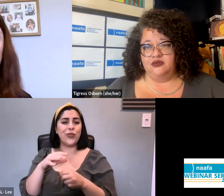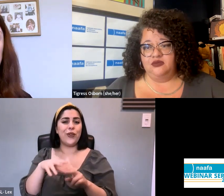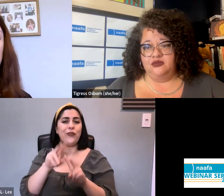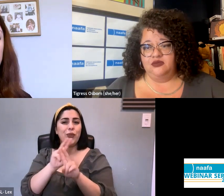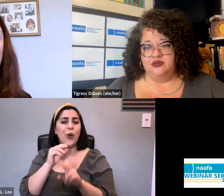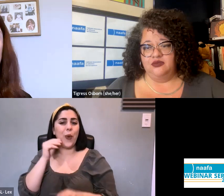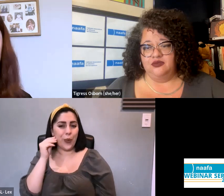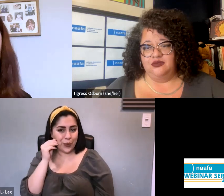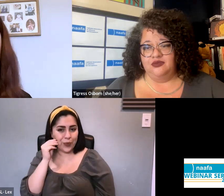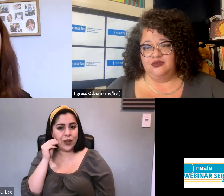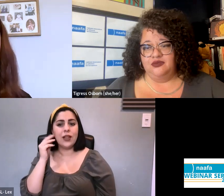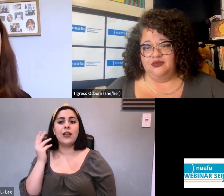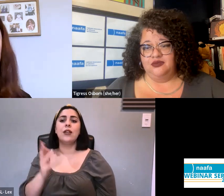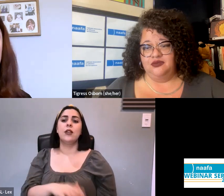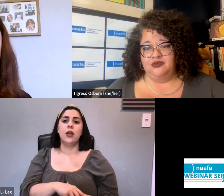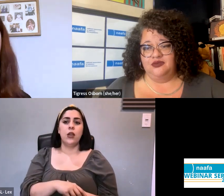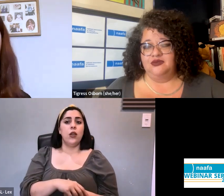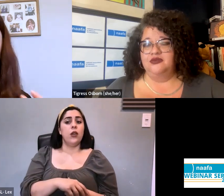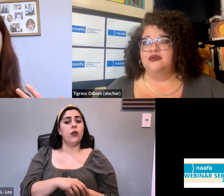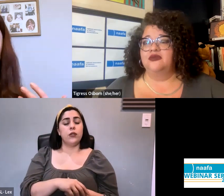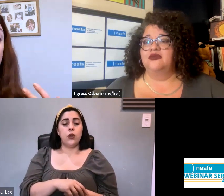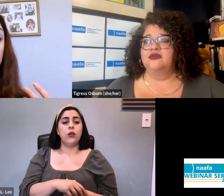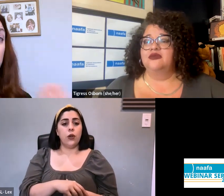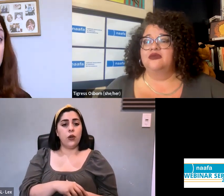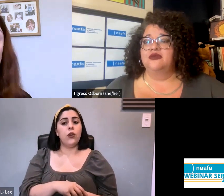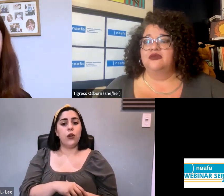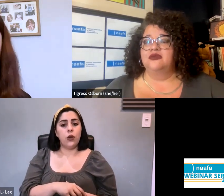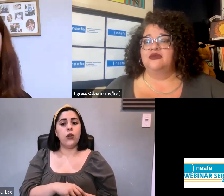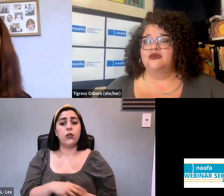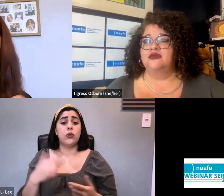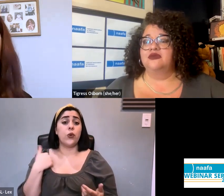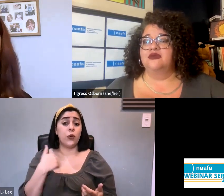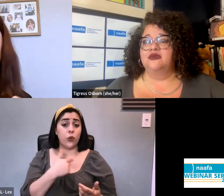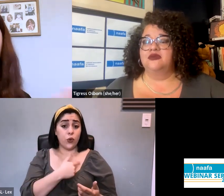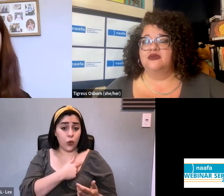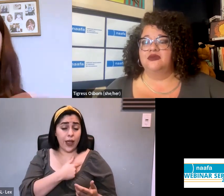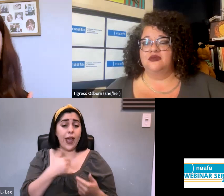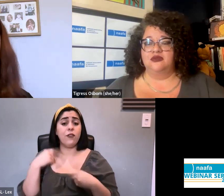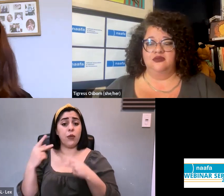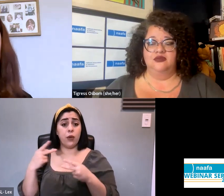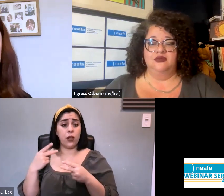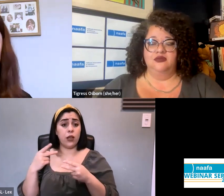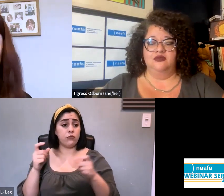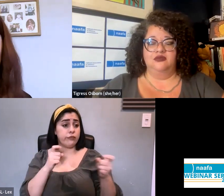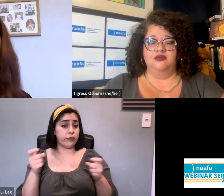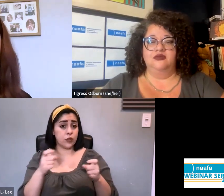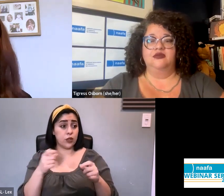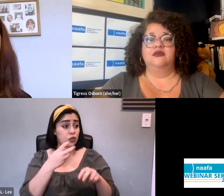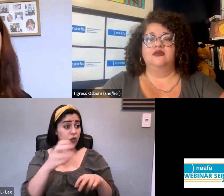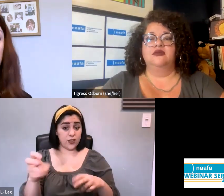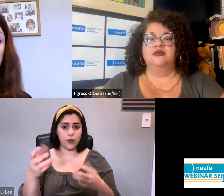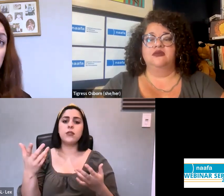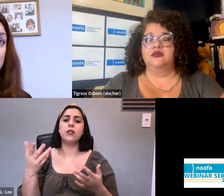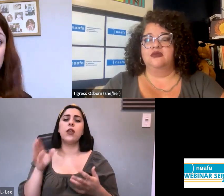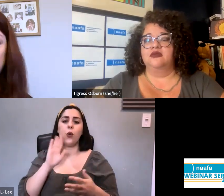that work in our care center that deal with transfers and setups. So they'll actually do the